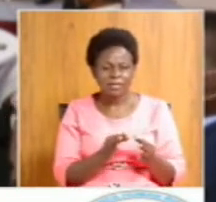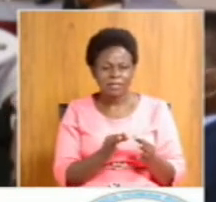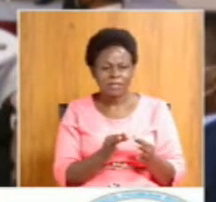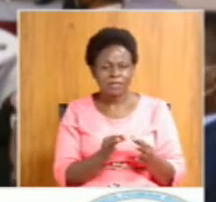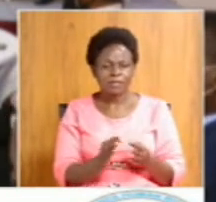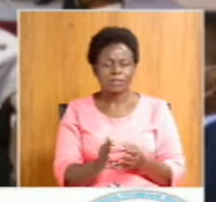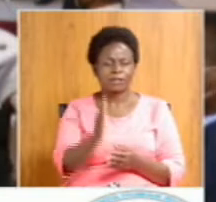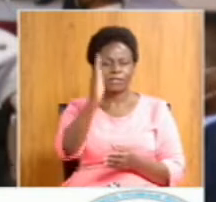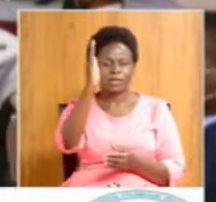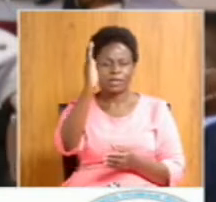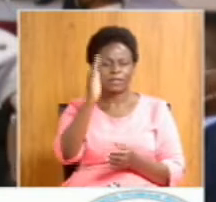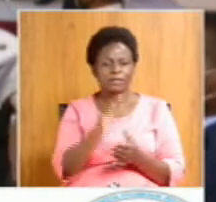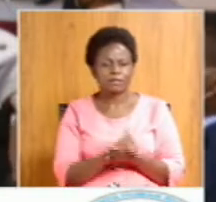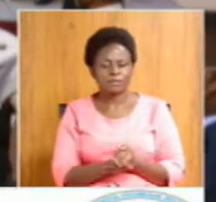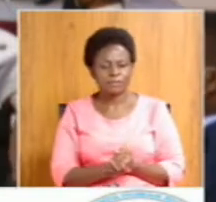There's a hand up behind that.